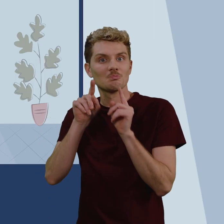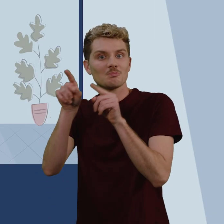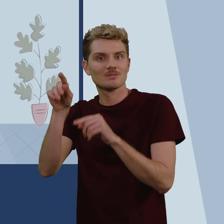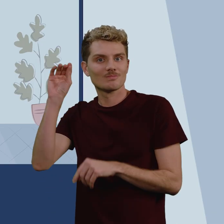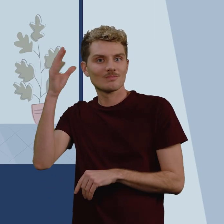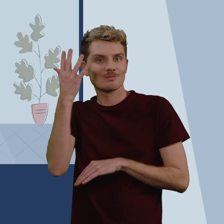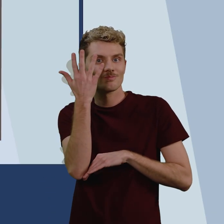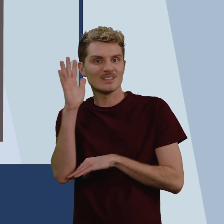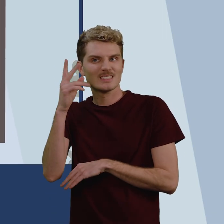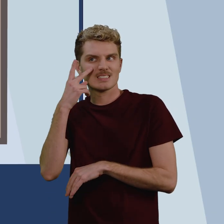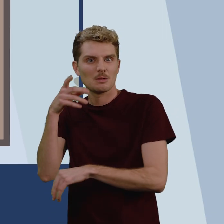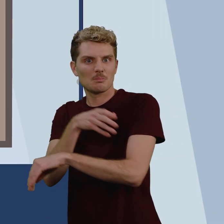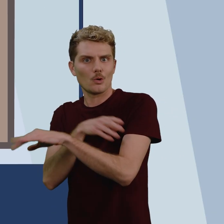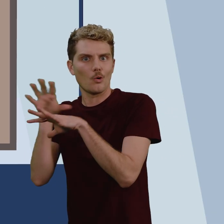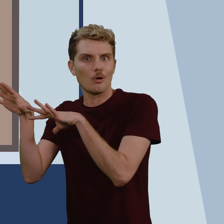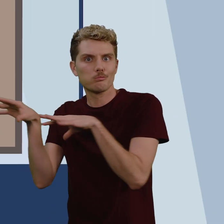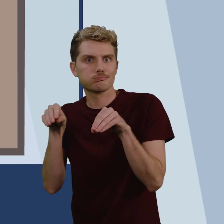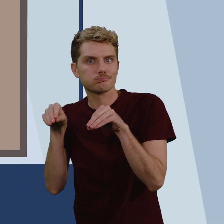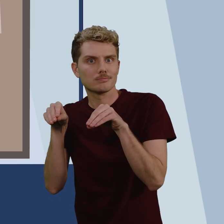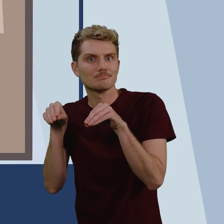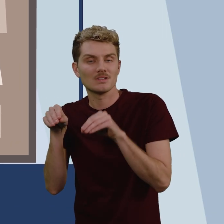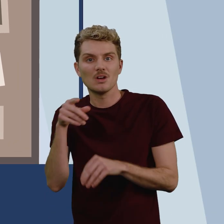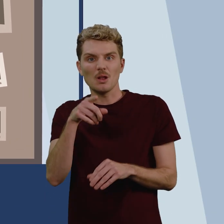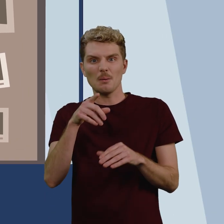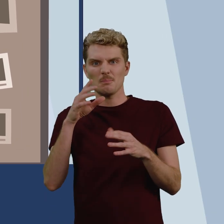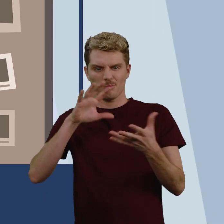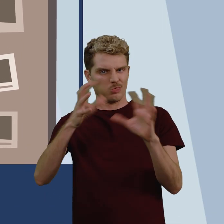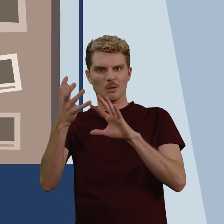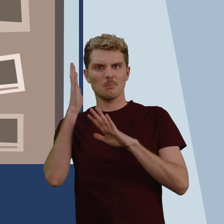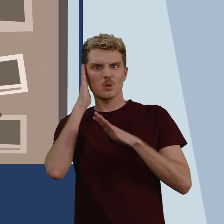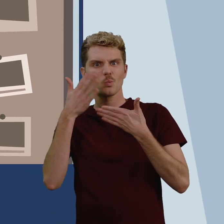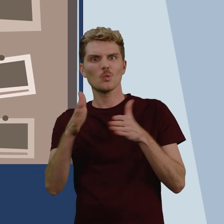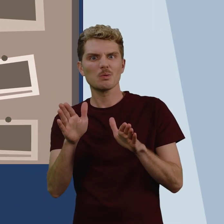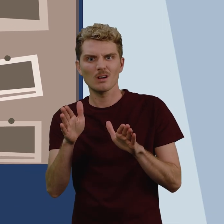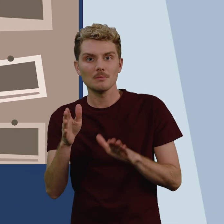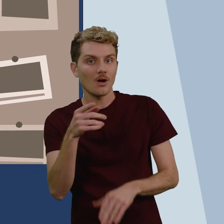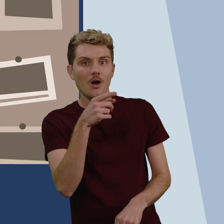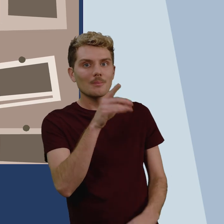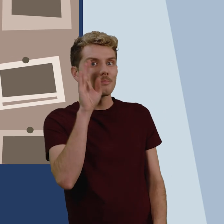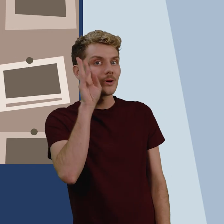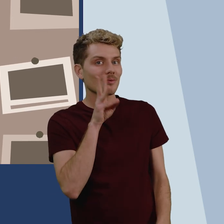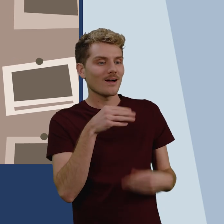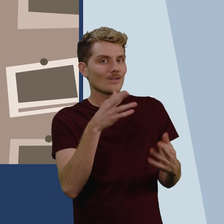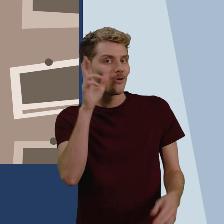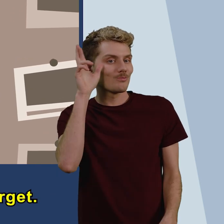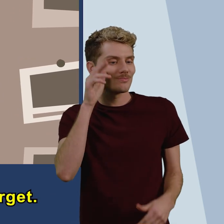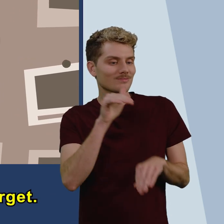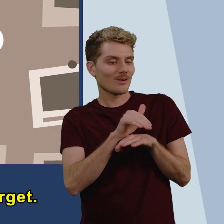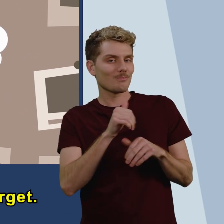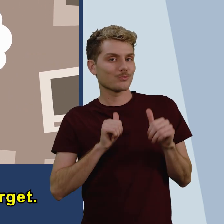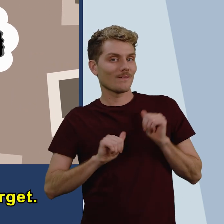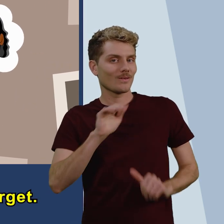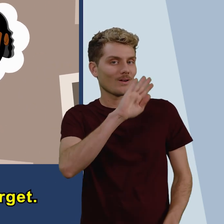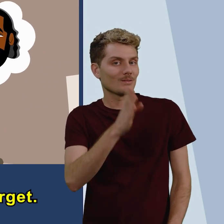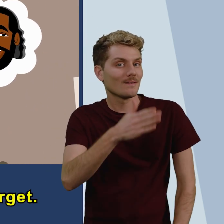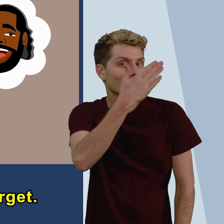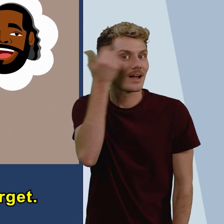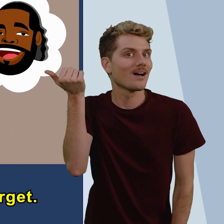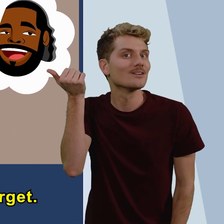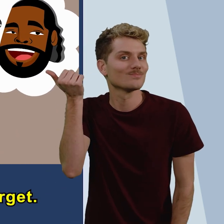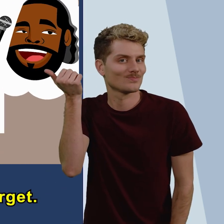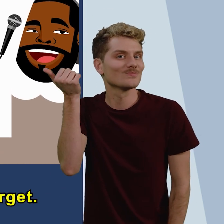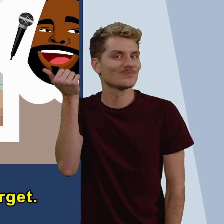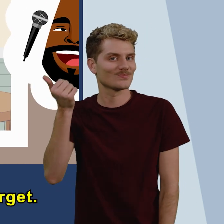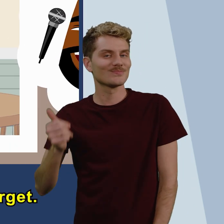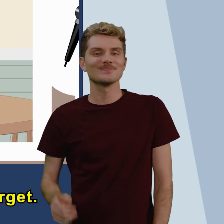Let's drop in on Sunny Oaks and see how a power surge, a trashed bedroom, and Barry White gave Lorenzo a night he'd